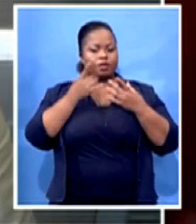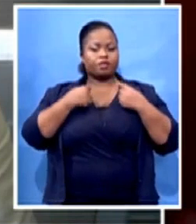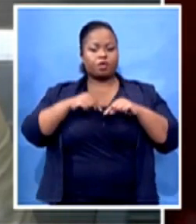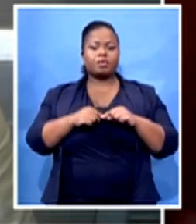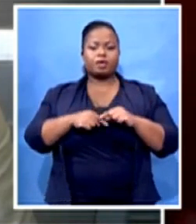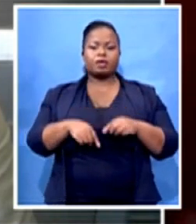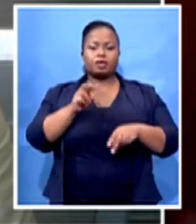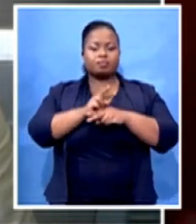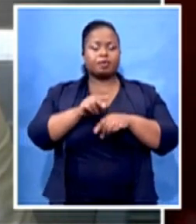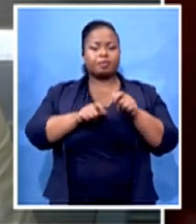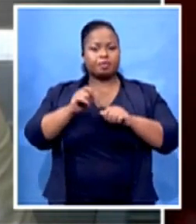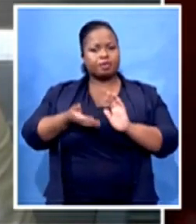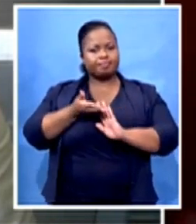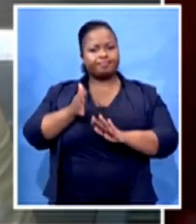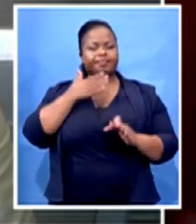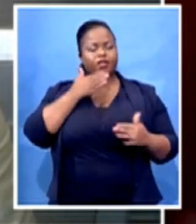much indeed. Be well.